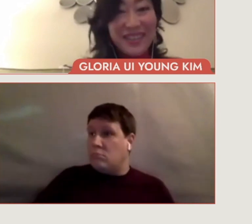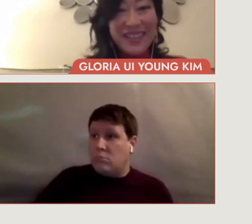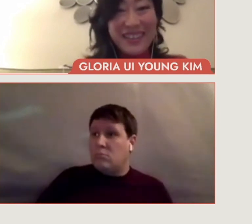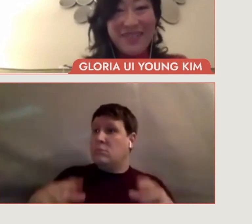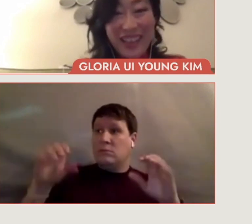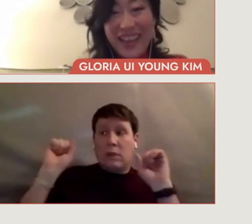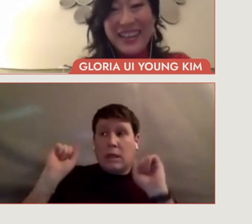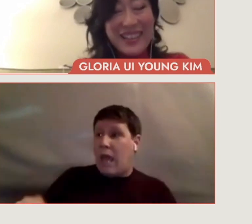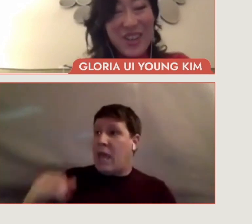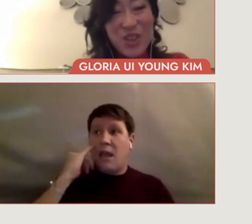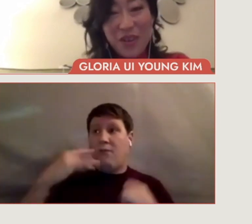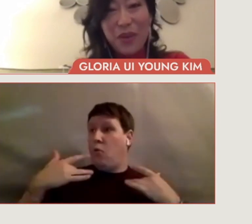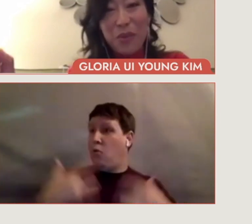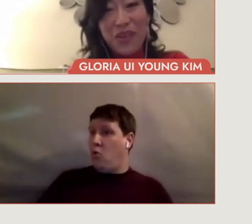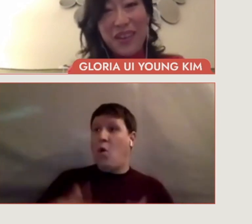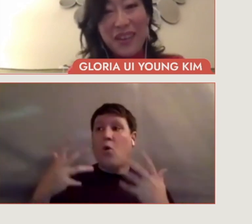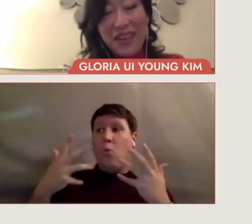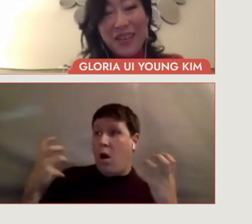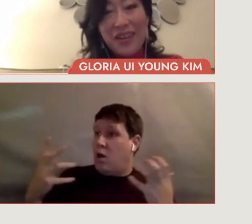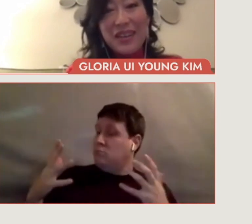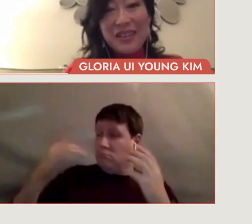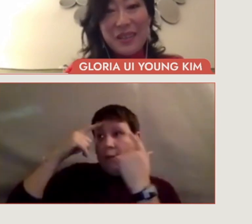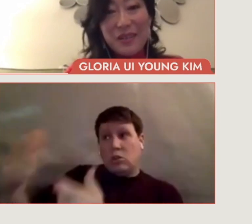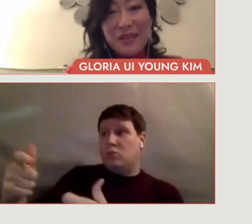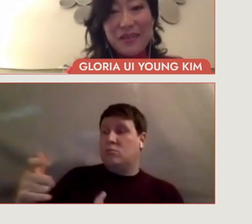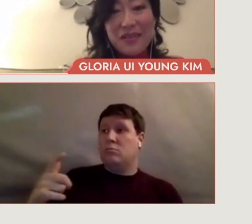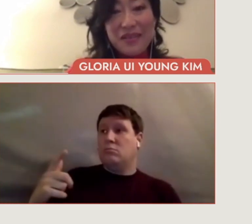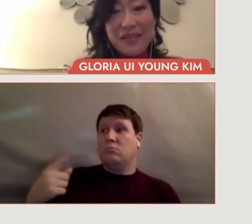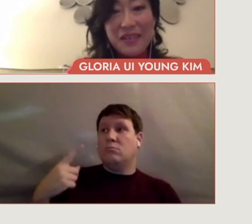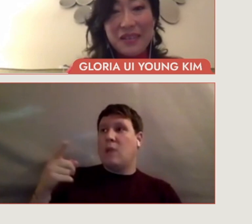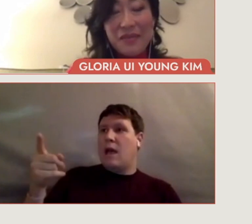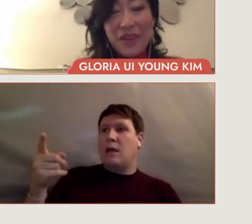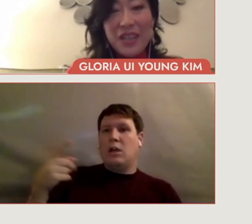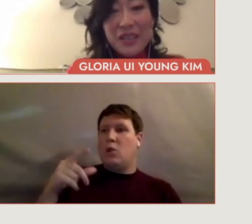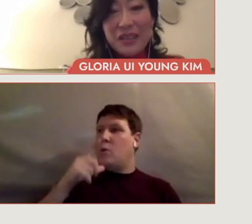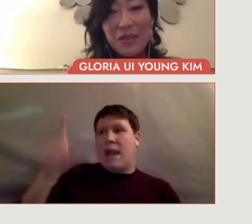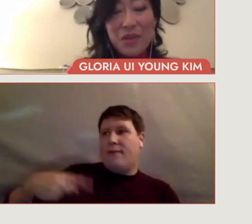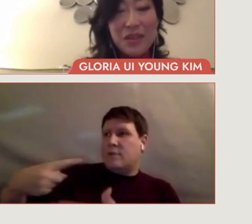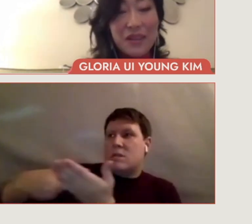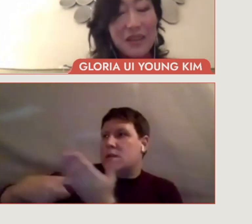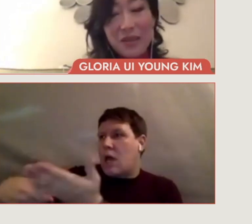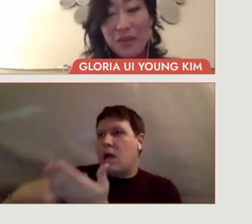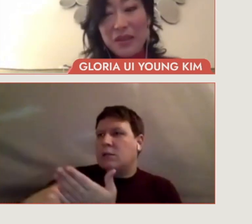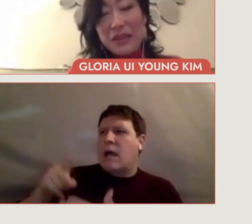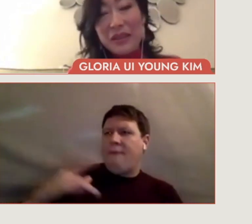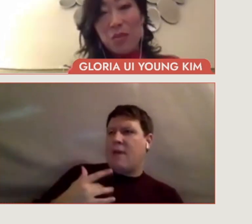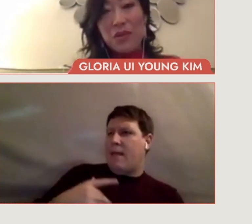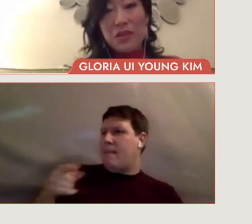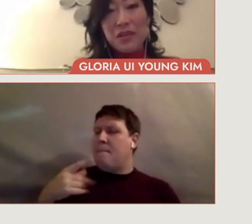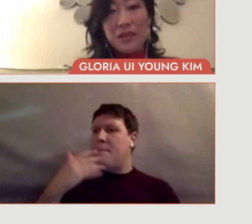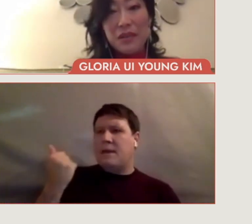"Great, I'm glad, as long as you're comfortable, right?" So, I just thought that that was, I don't know, I just think